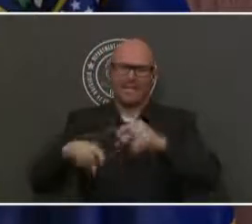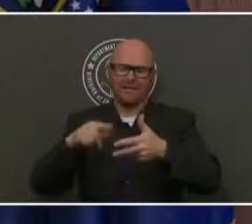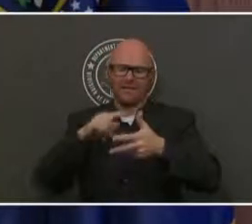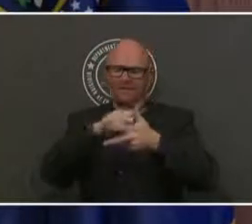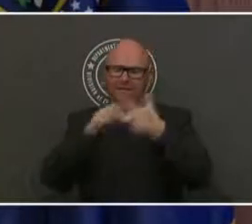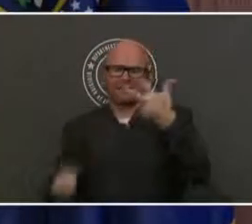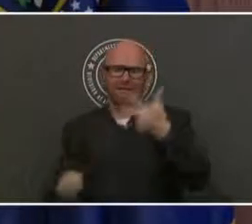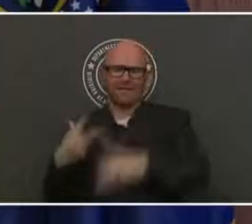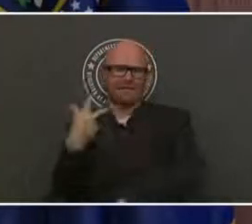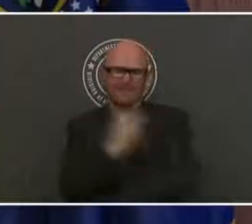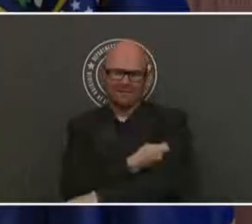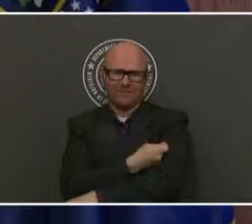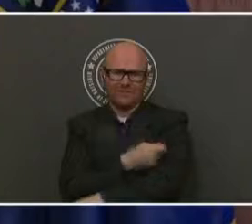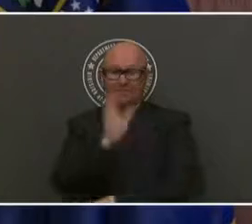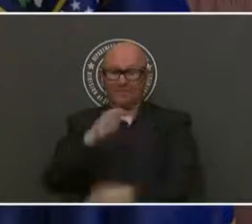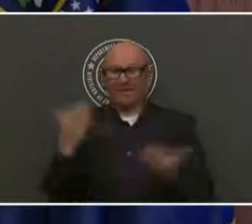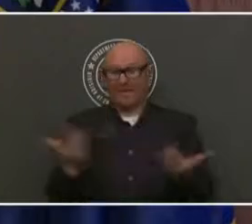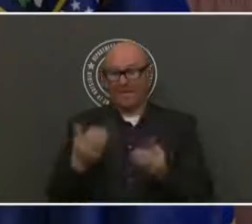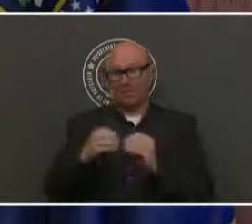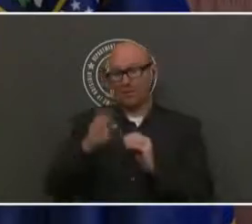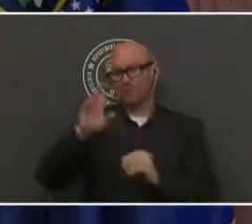no deaths in the state of Utah.